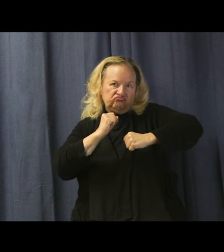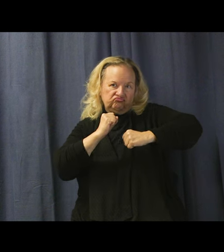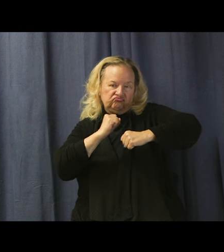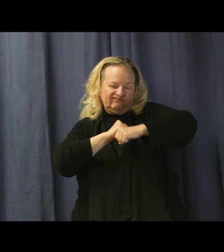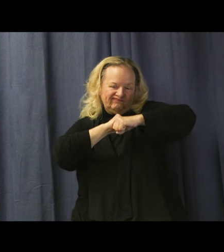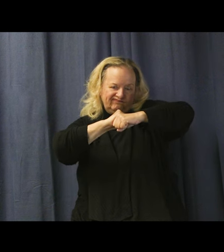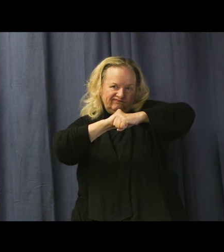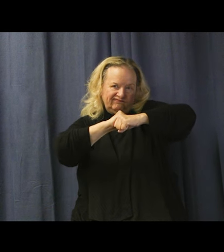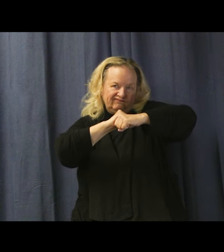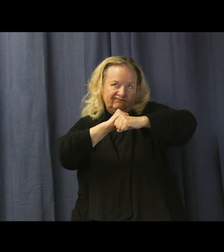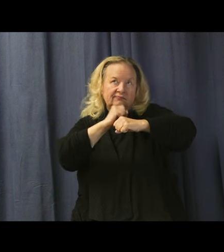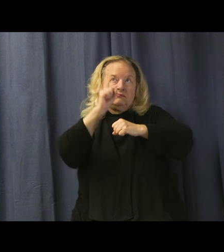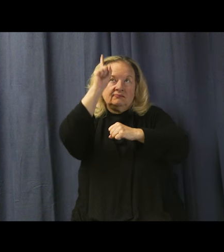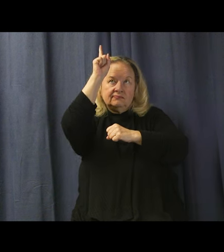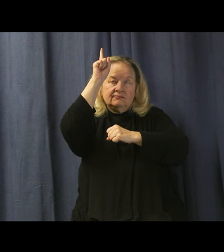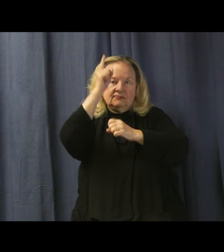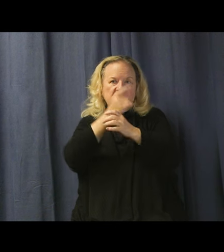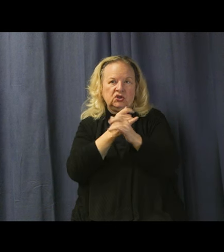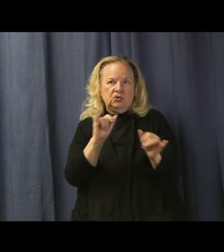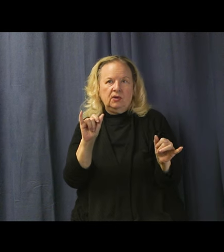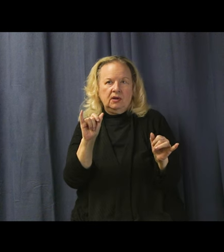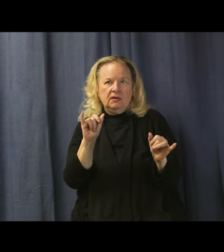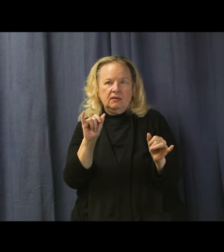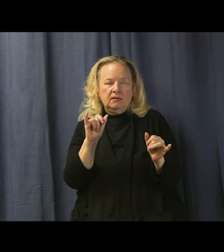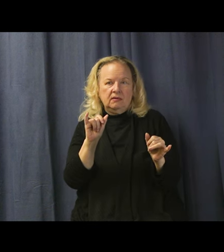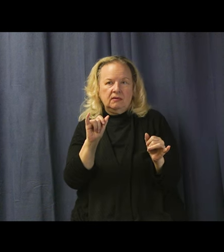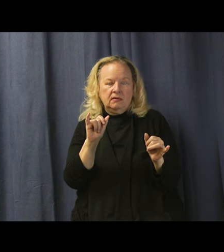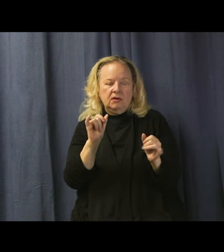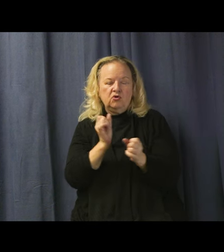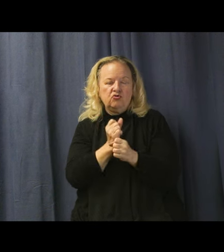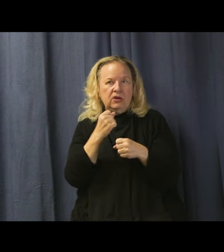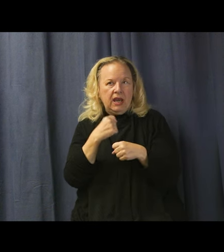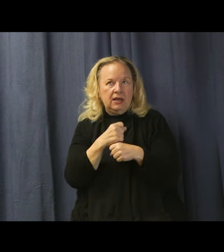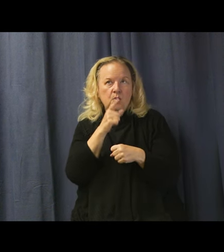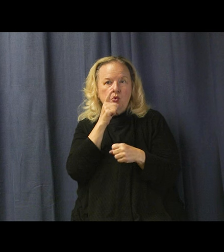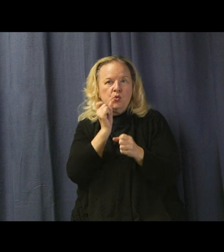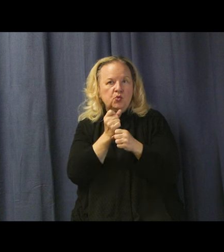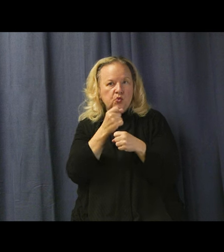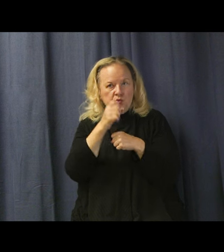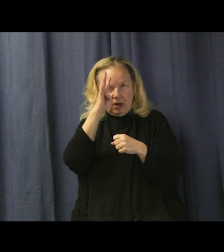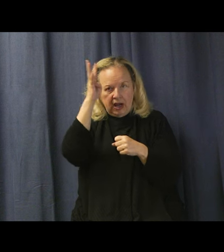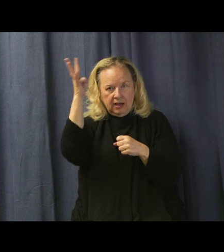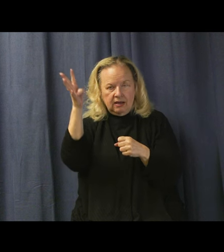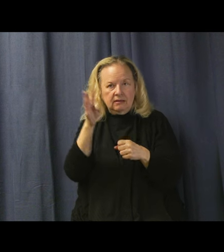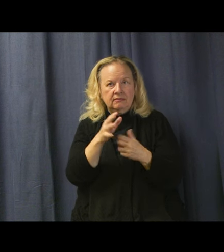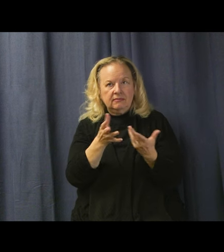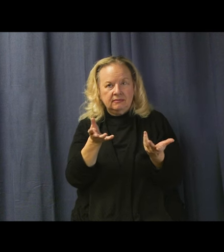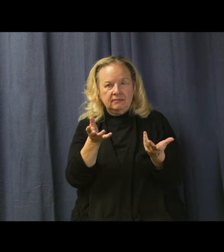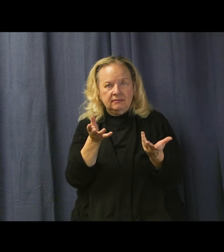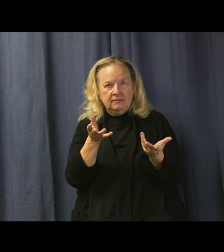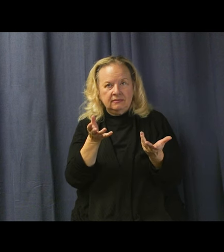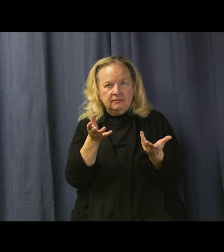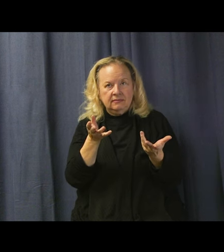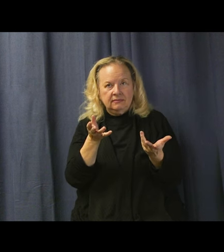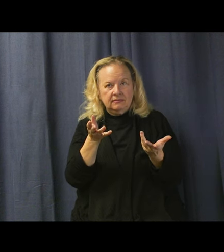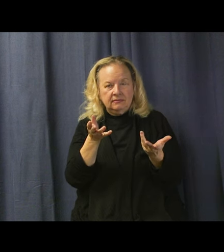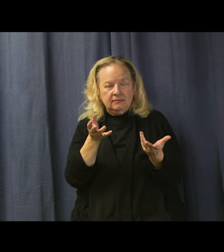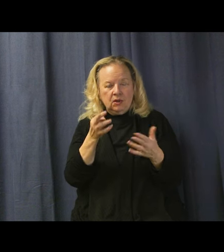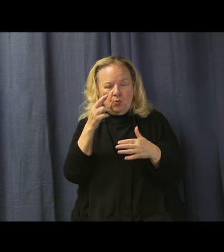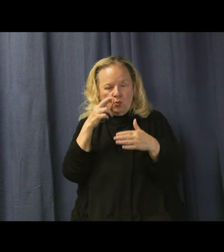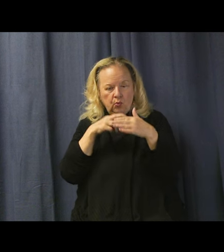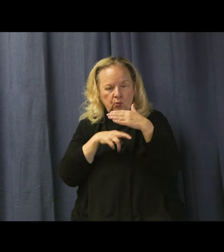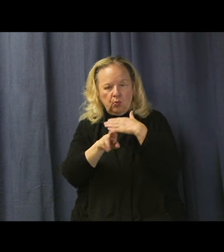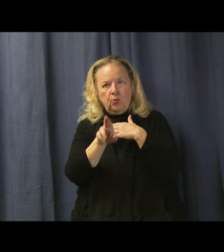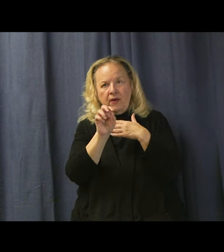Here we have Bereshit, bara, which means created. So let's watch what happens. In